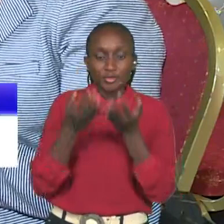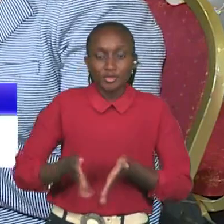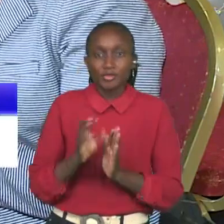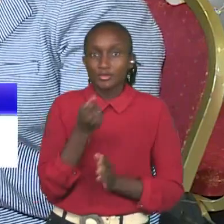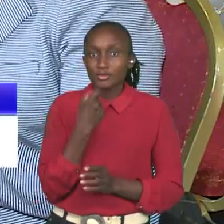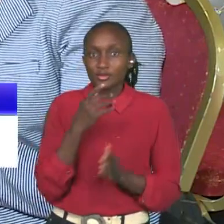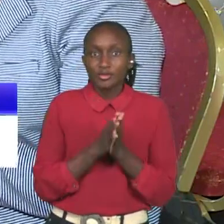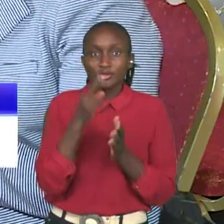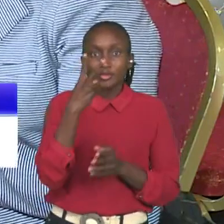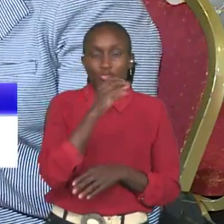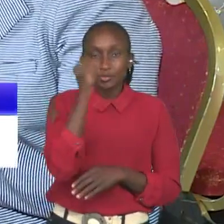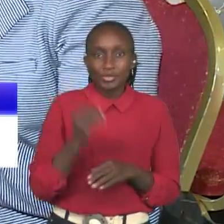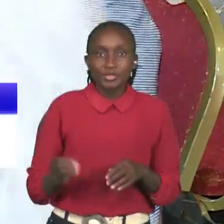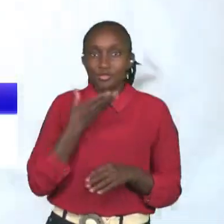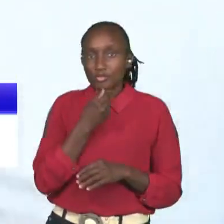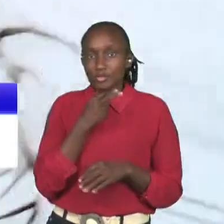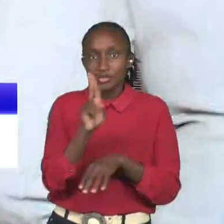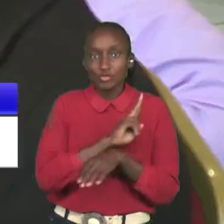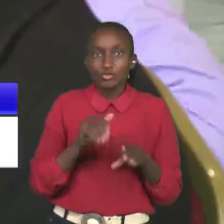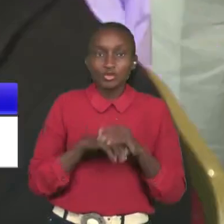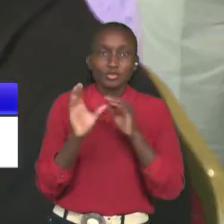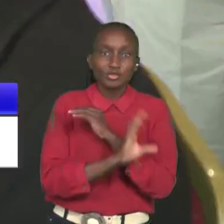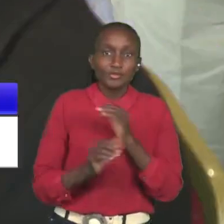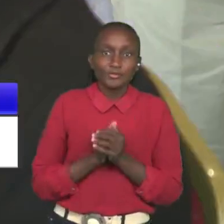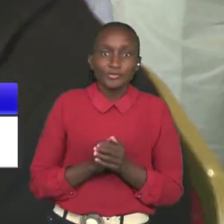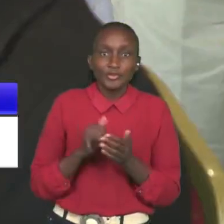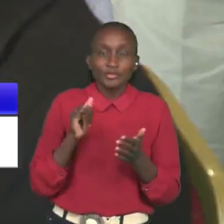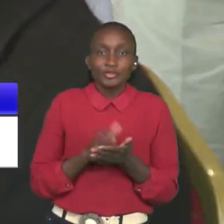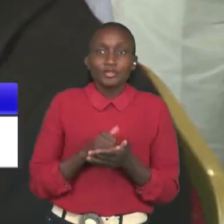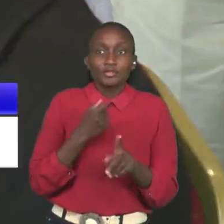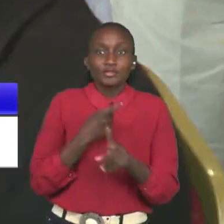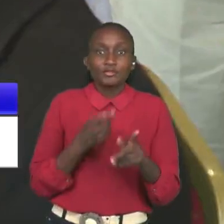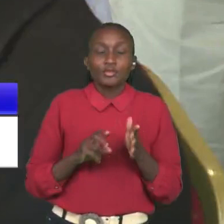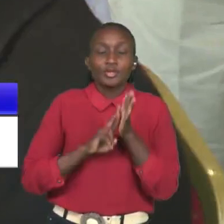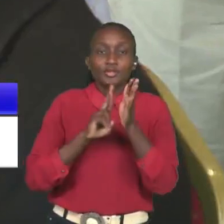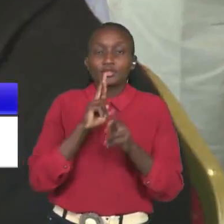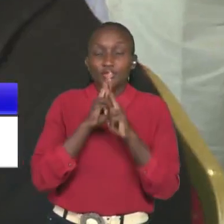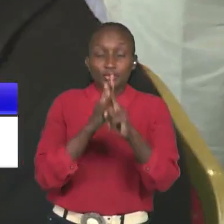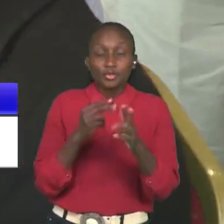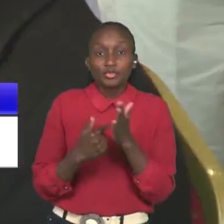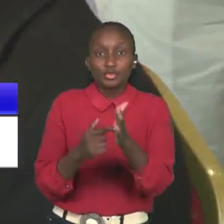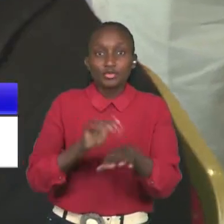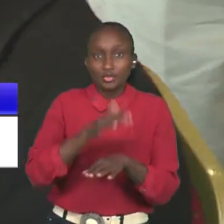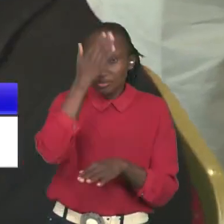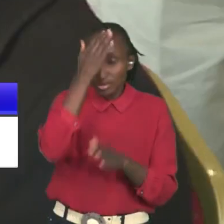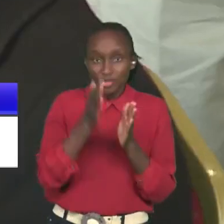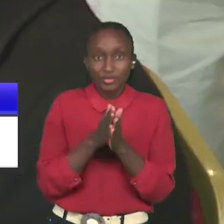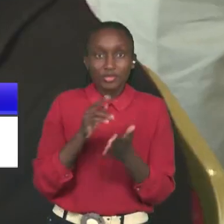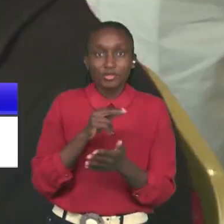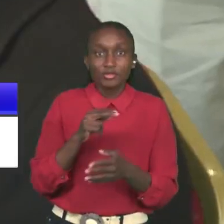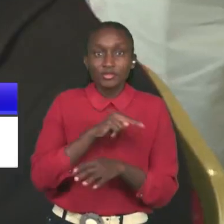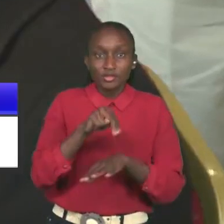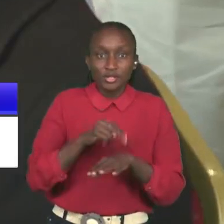only 2% of men using contraceptives in the country. This is according to a report released on Monday by the National Council for